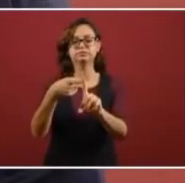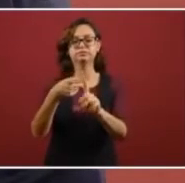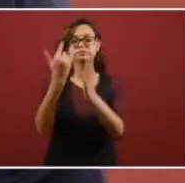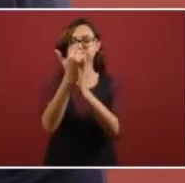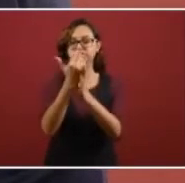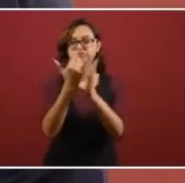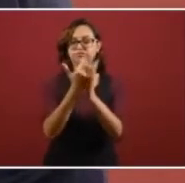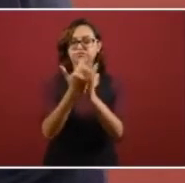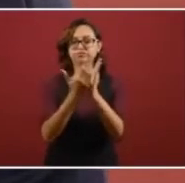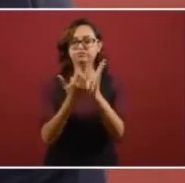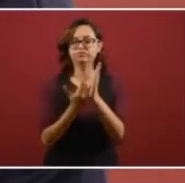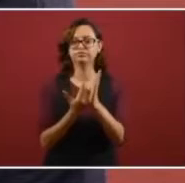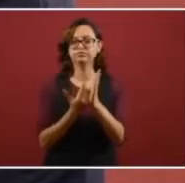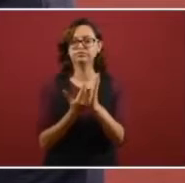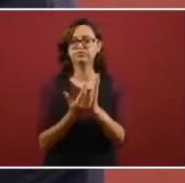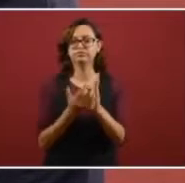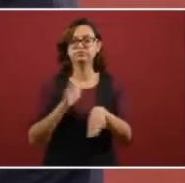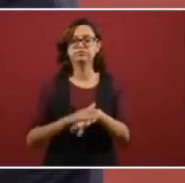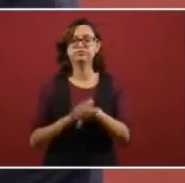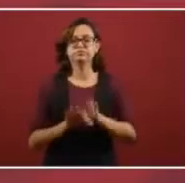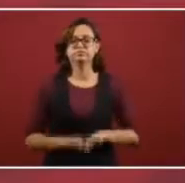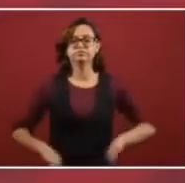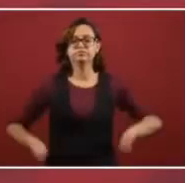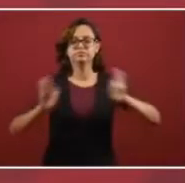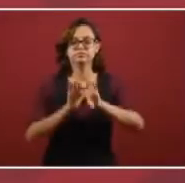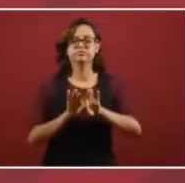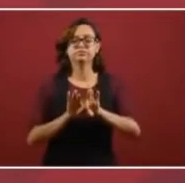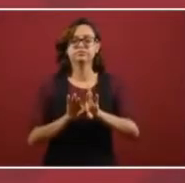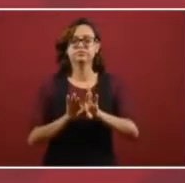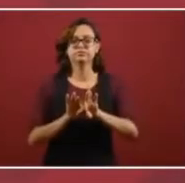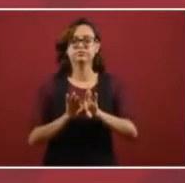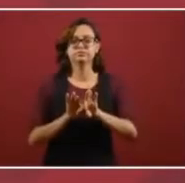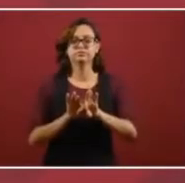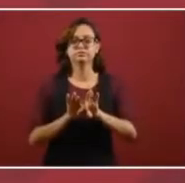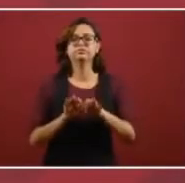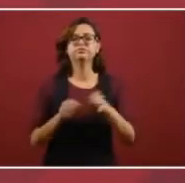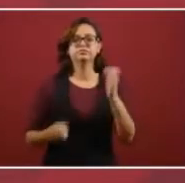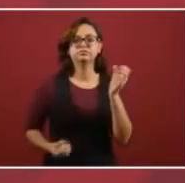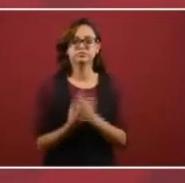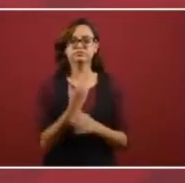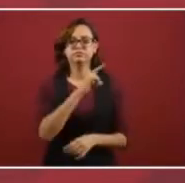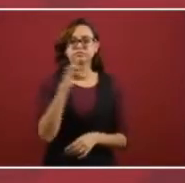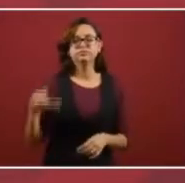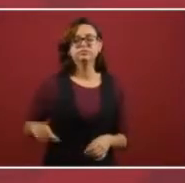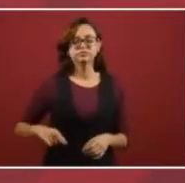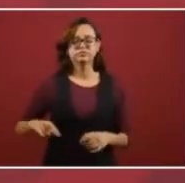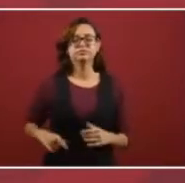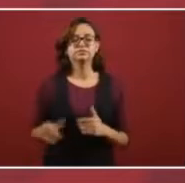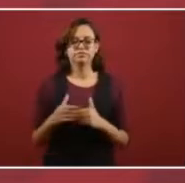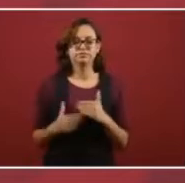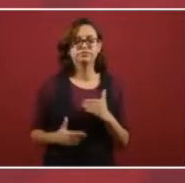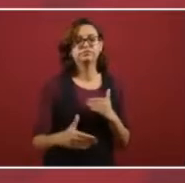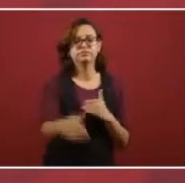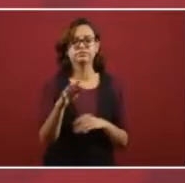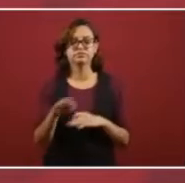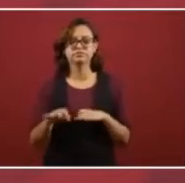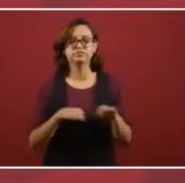los principios and the principles that are elemental and inspire the new